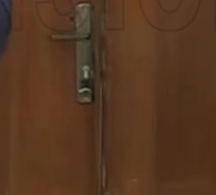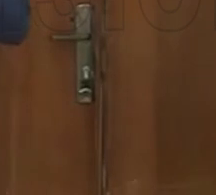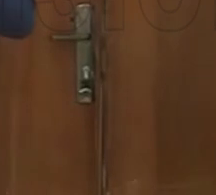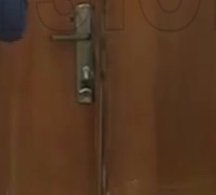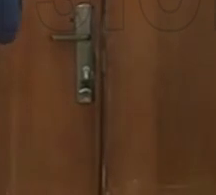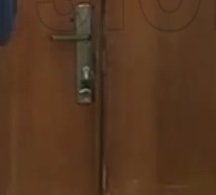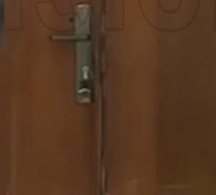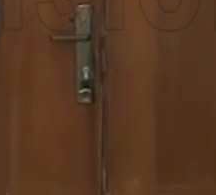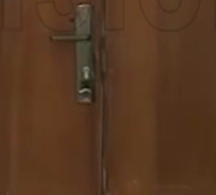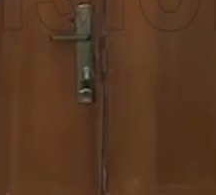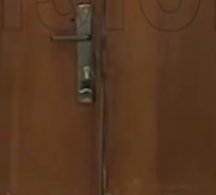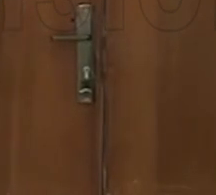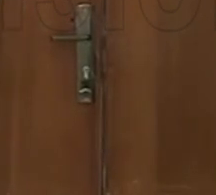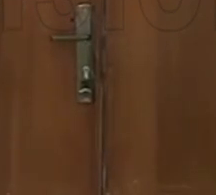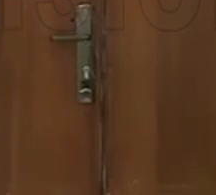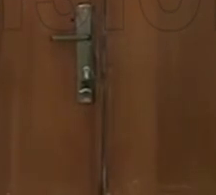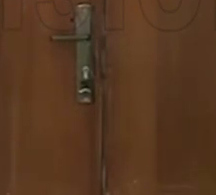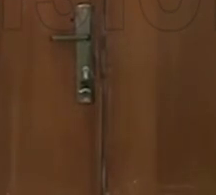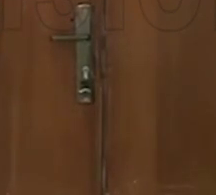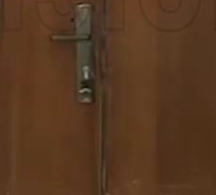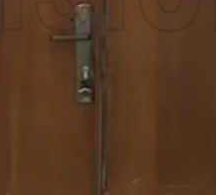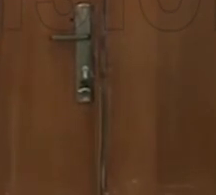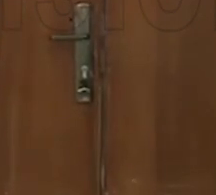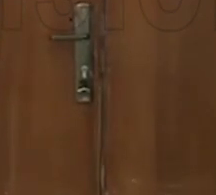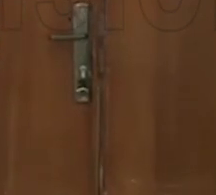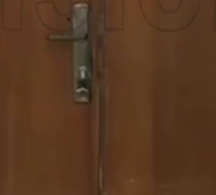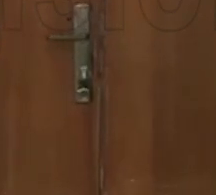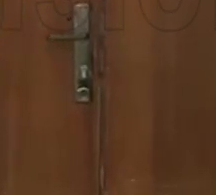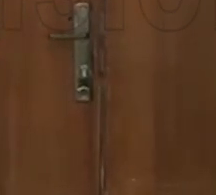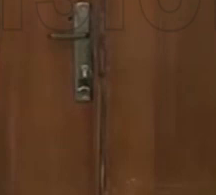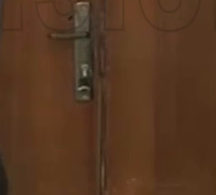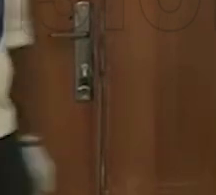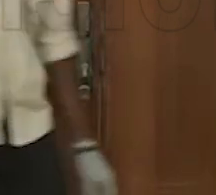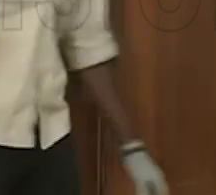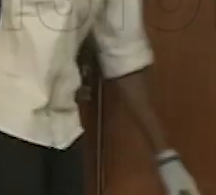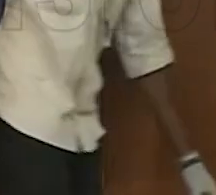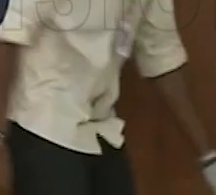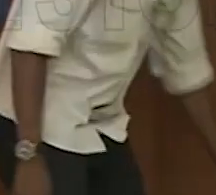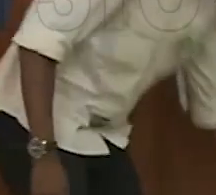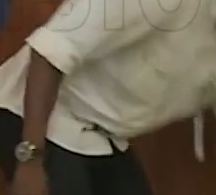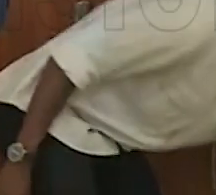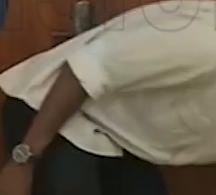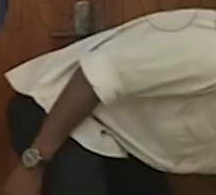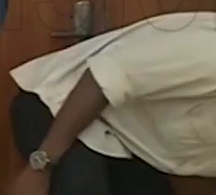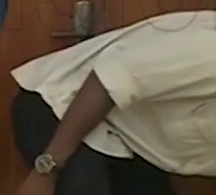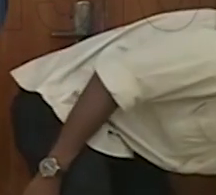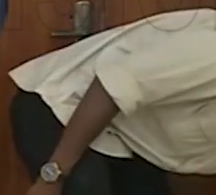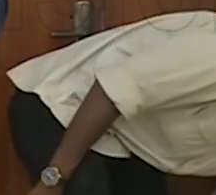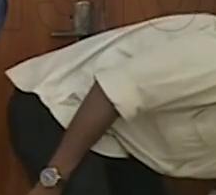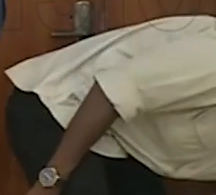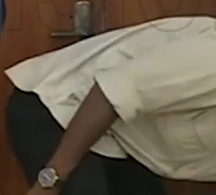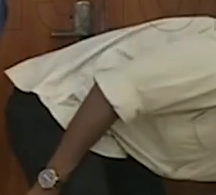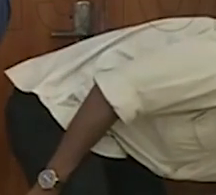resumption, and I will direct that question to the Minister of State for Education. There's been so much